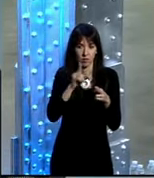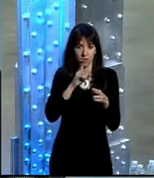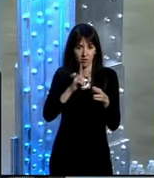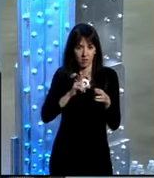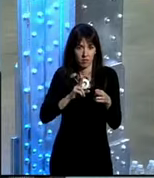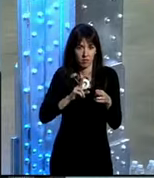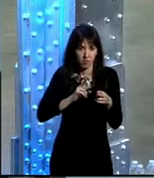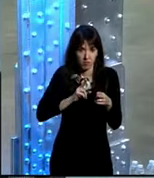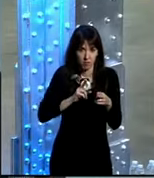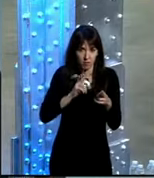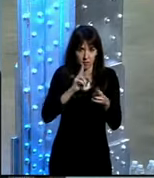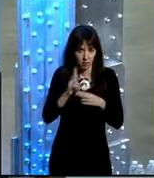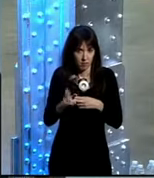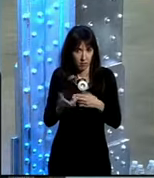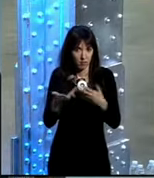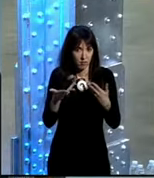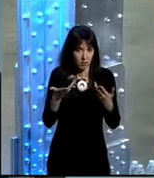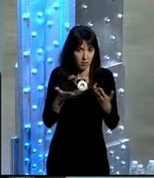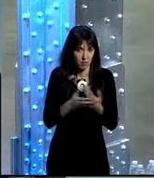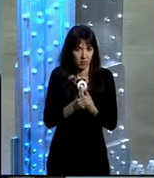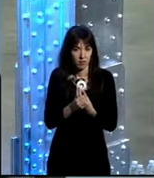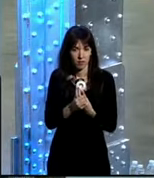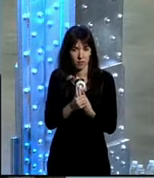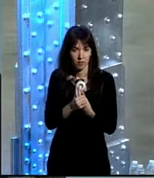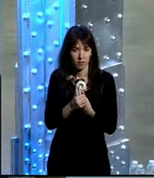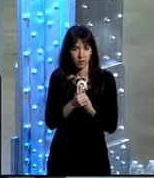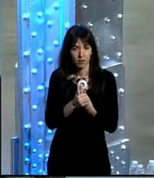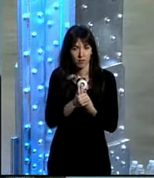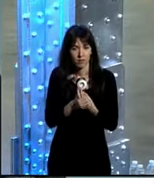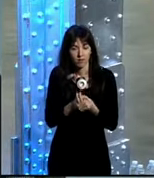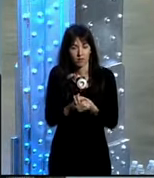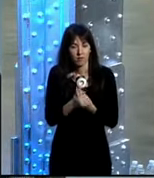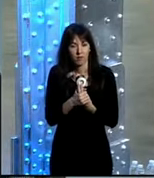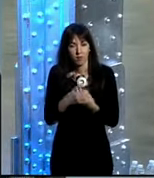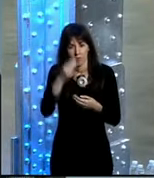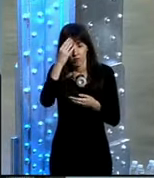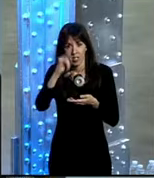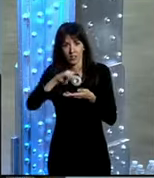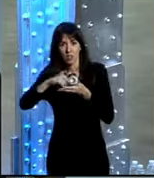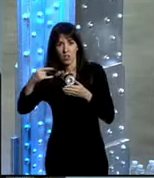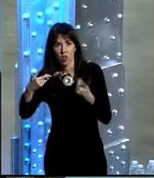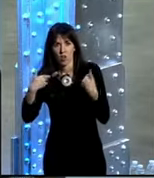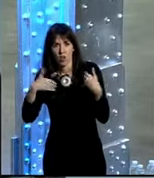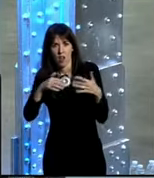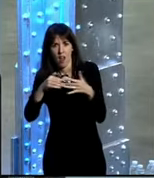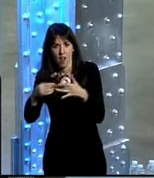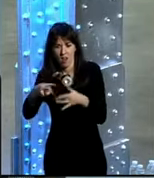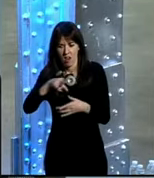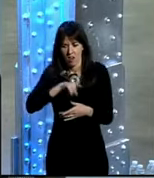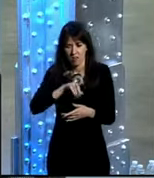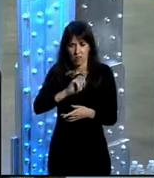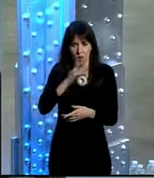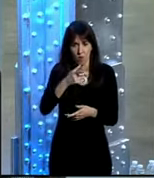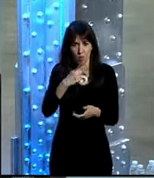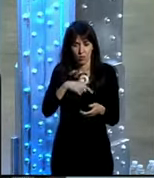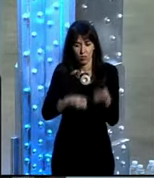don't think technology leads us in that way, because we create according to the paradigms